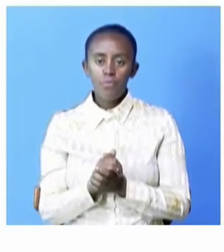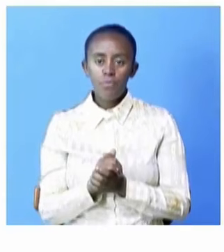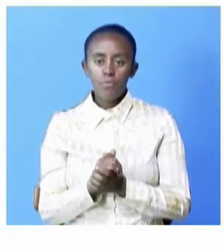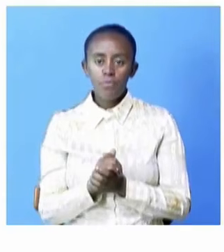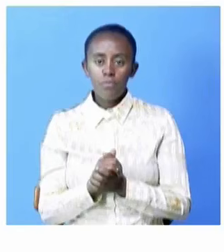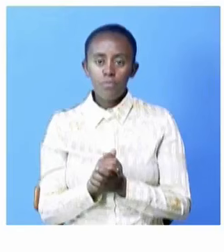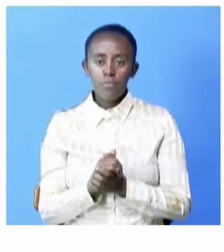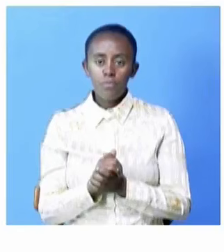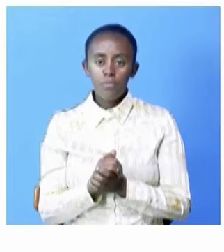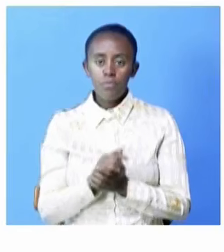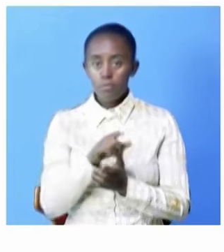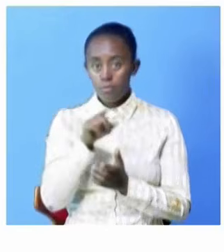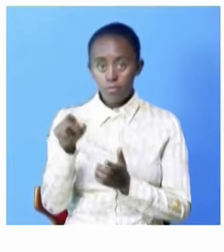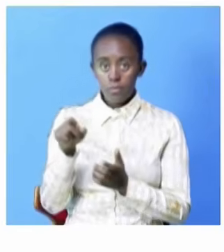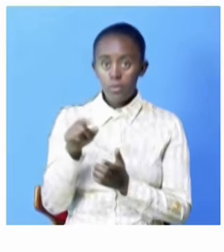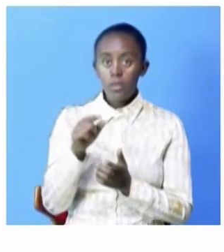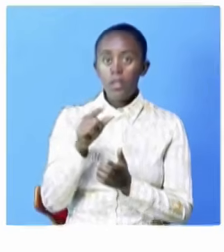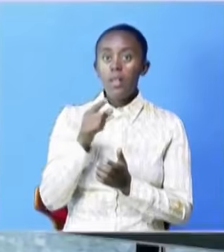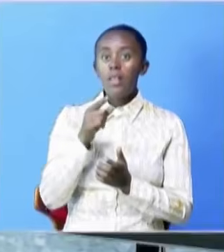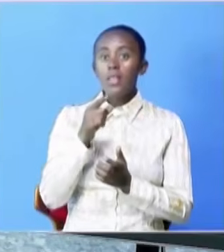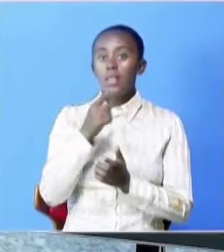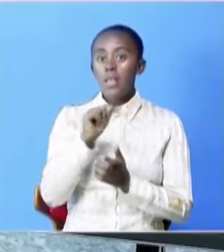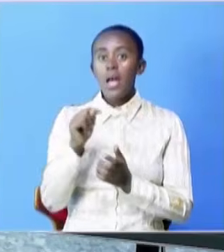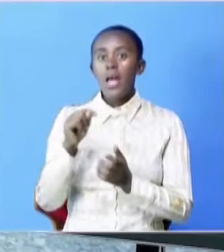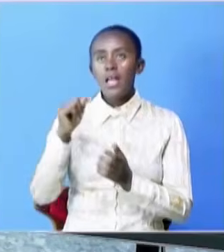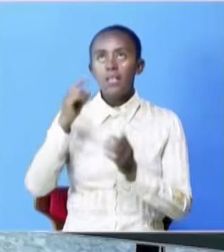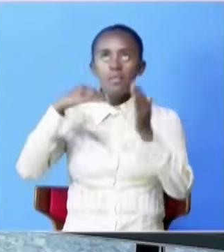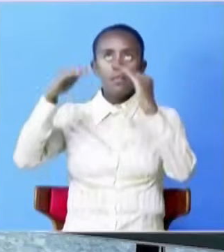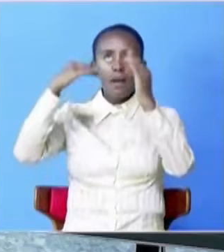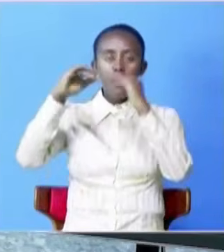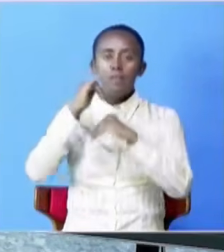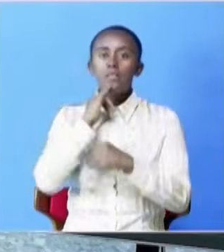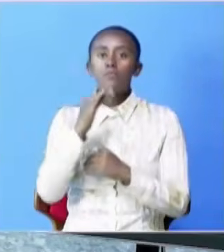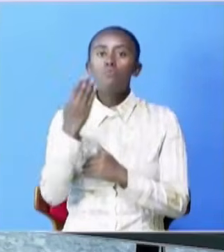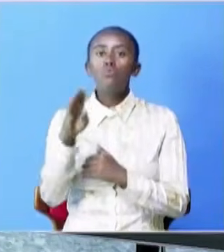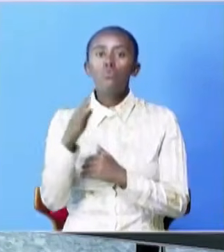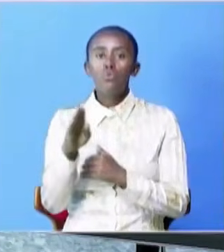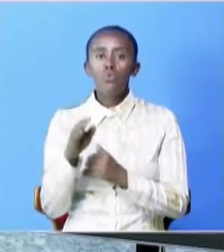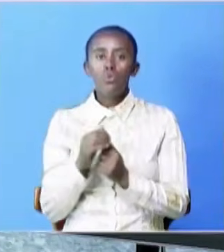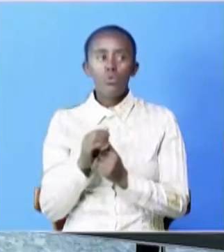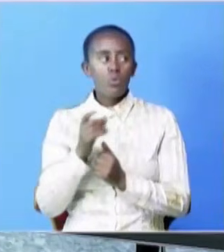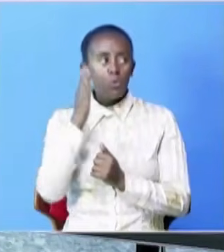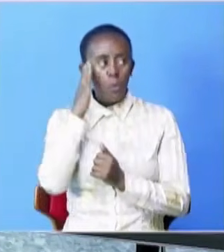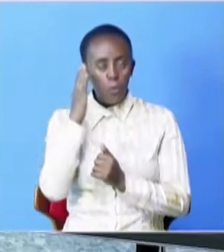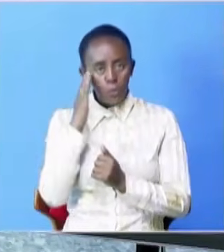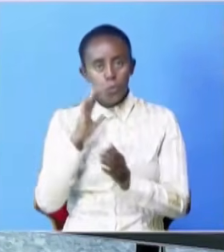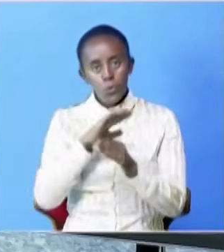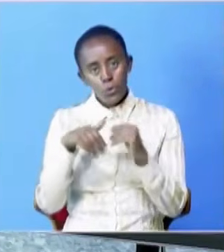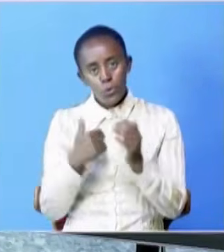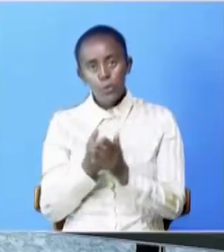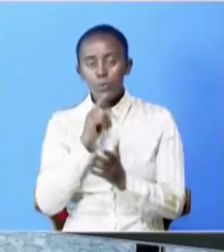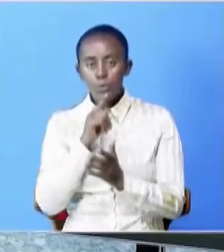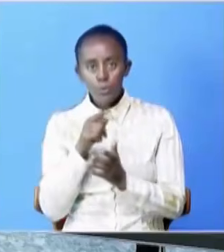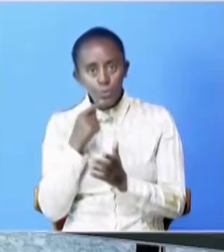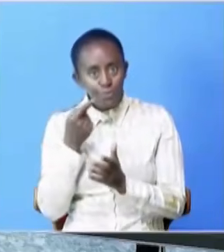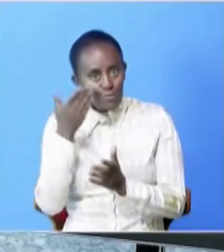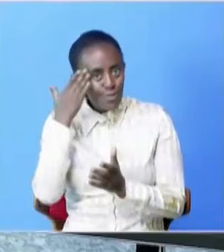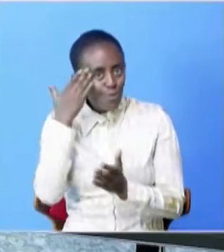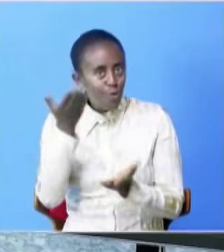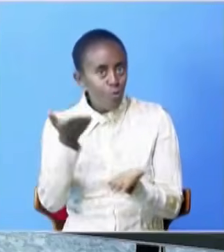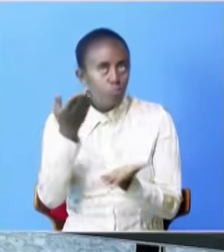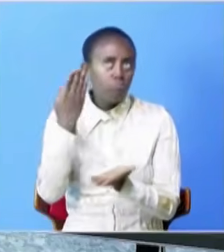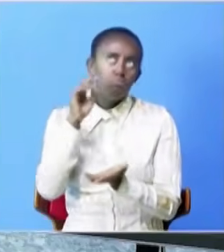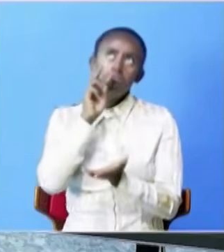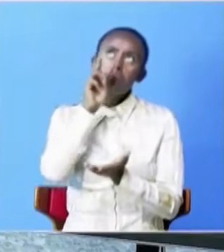The sky is blue. So this is what? A most or a general truth that we know to